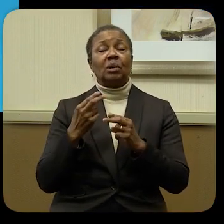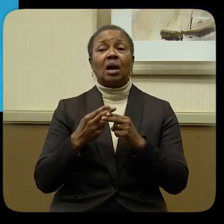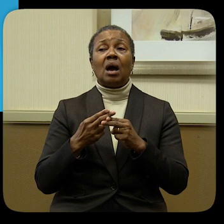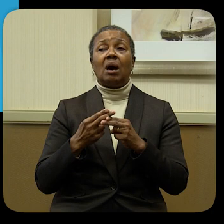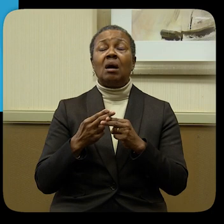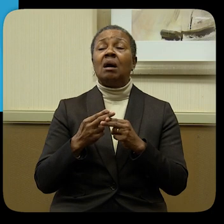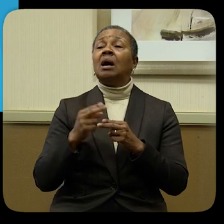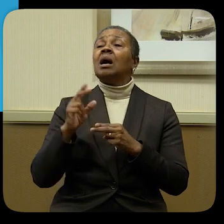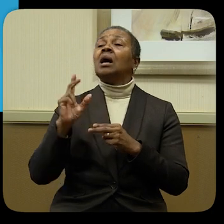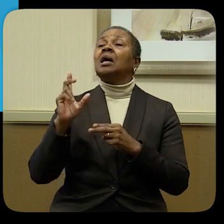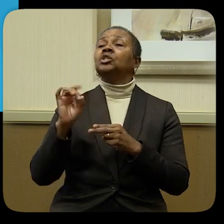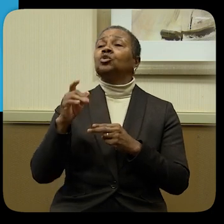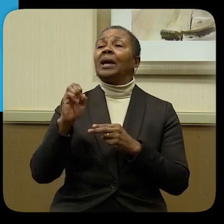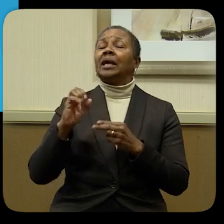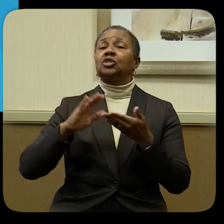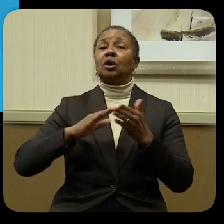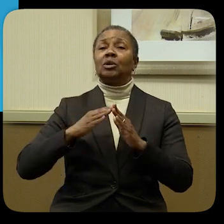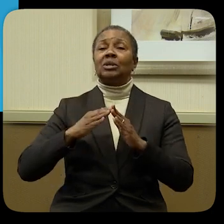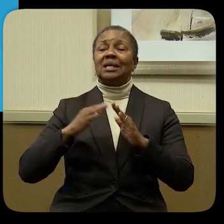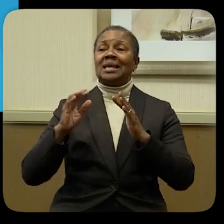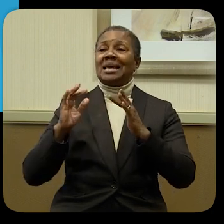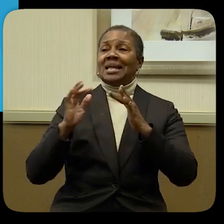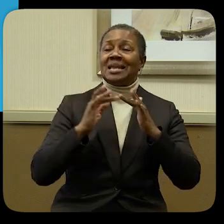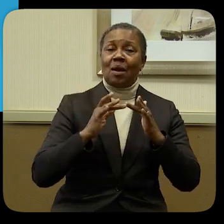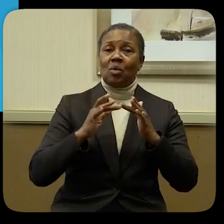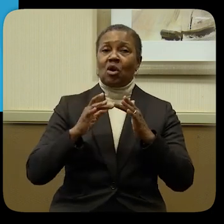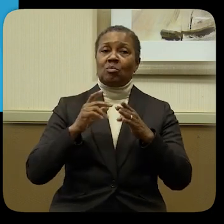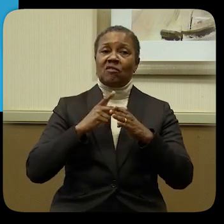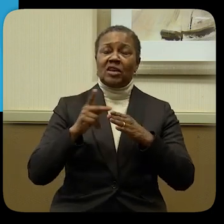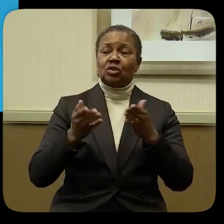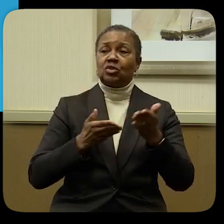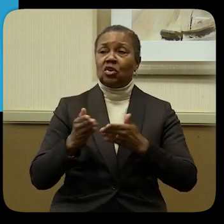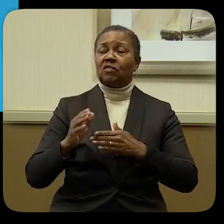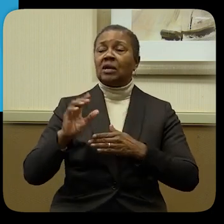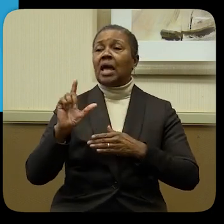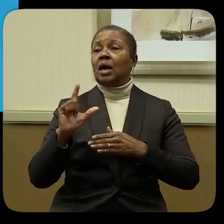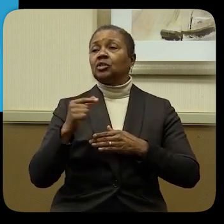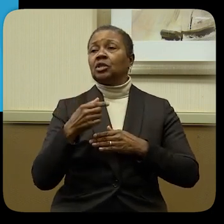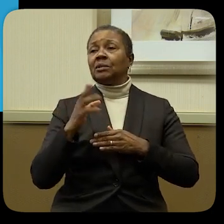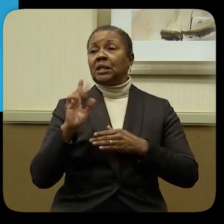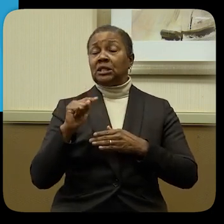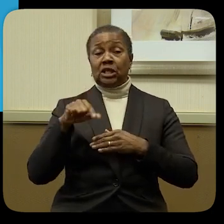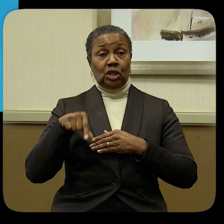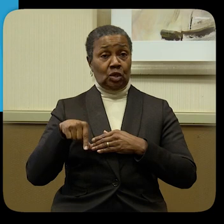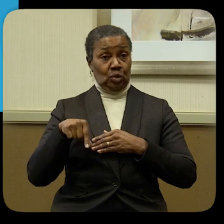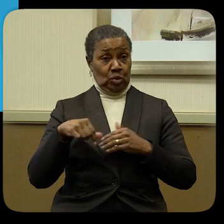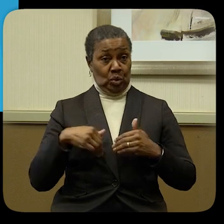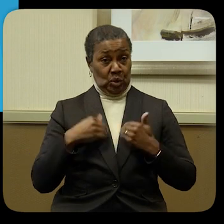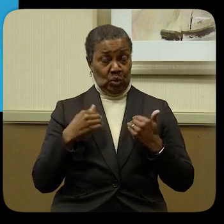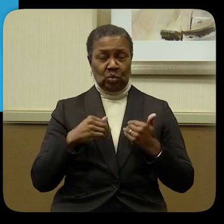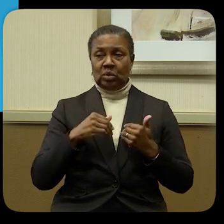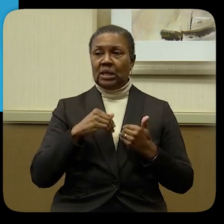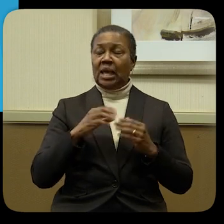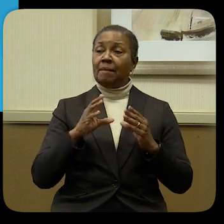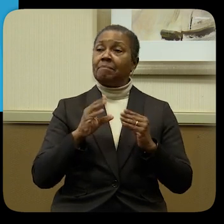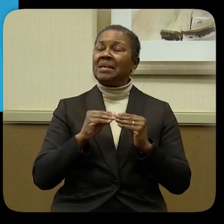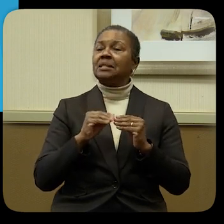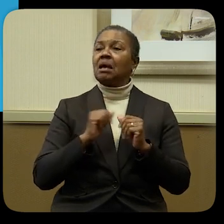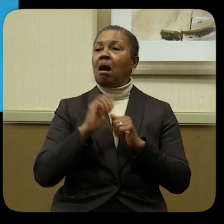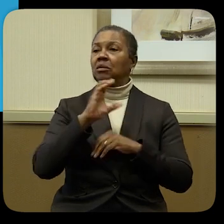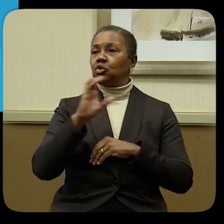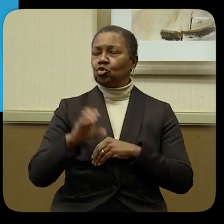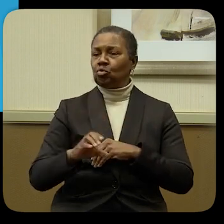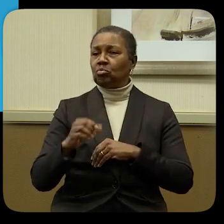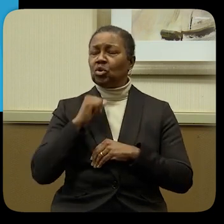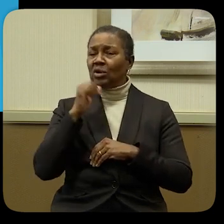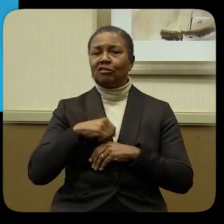called the DuPage Community Network Professionals Serving LGBT Youth, and it meets on Zoom. You don't have to be from DuPage, but I have a listserv